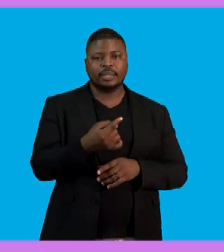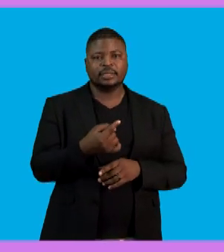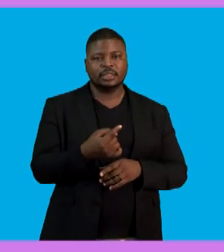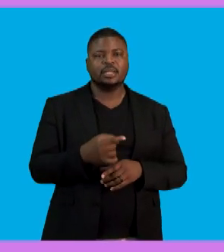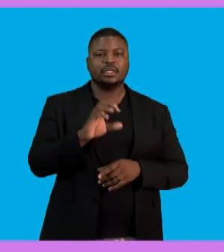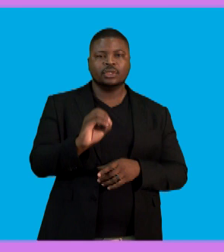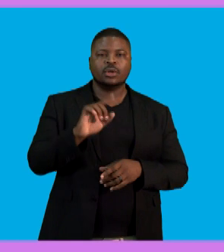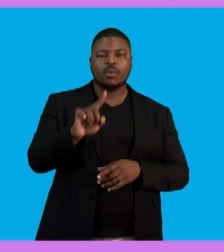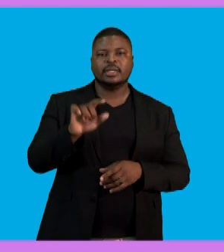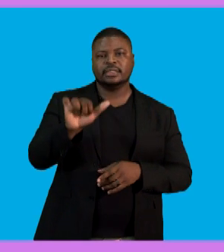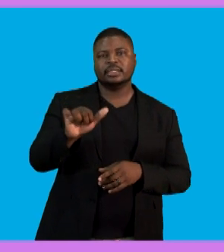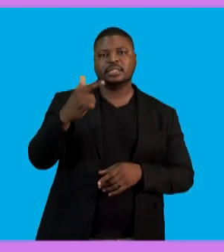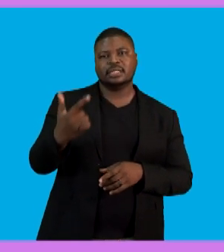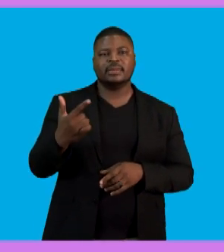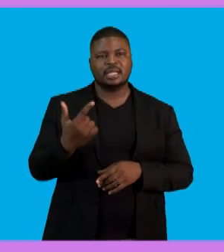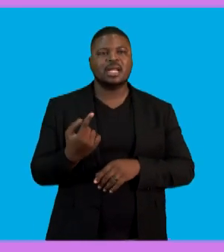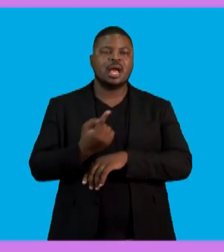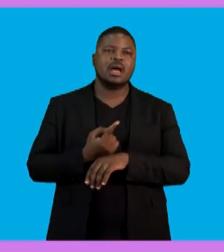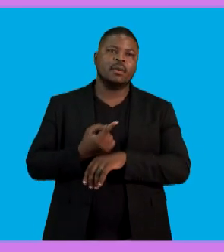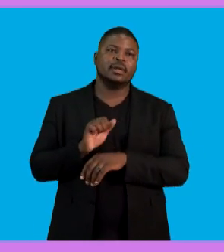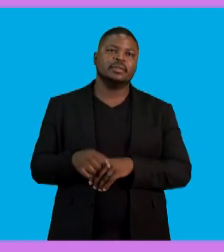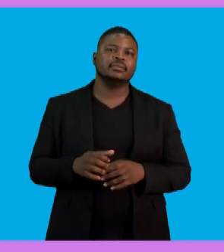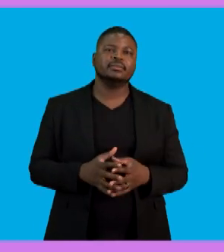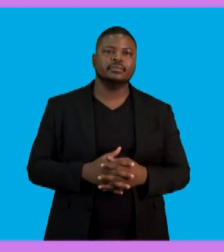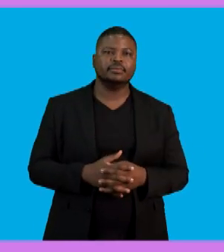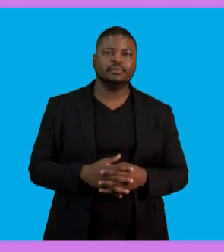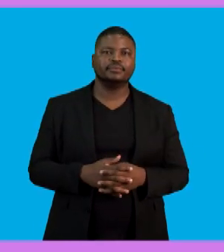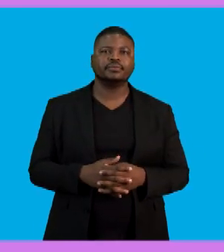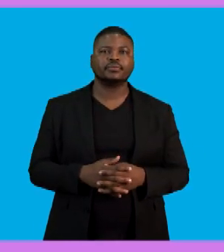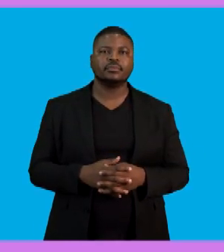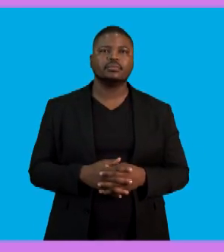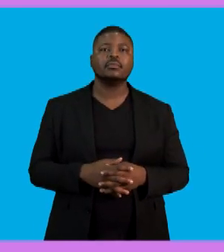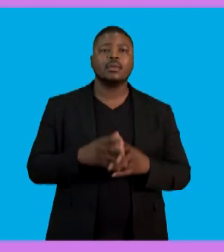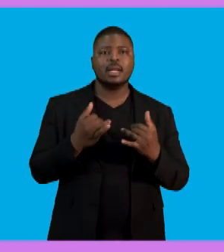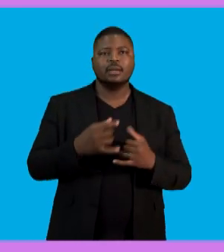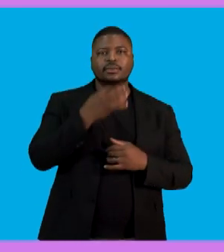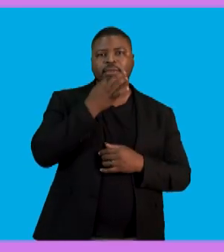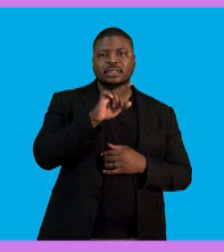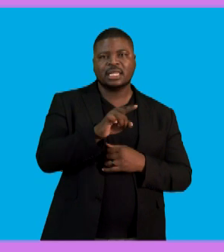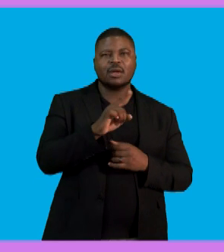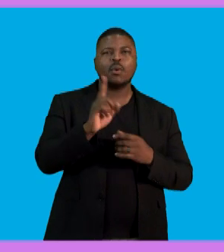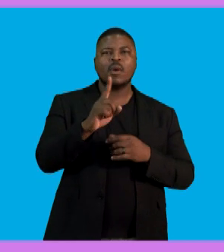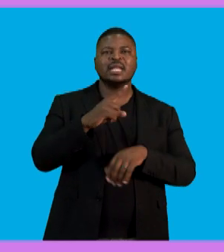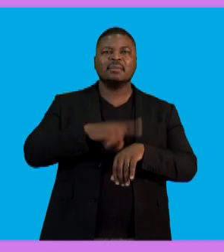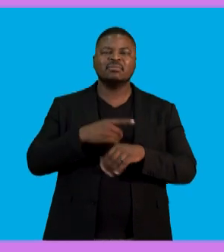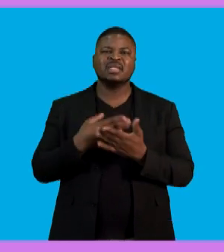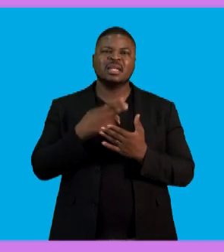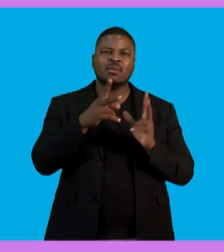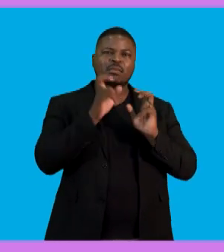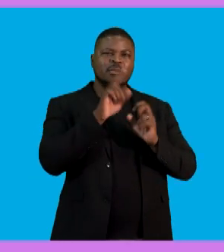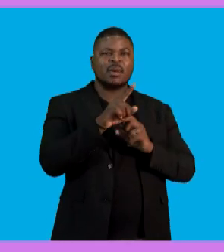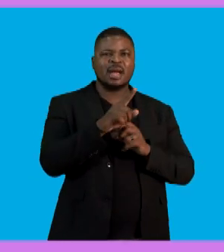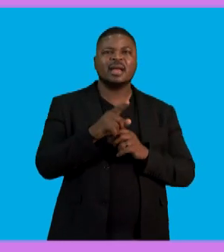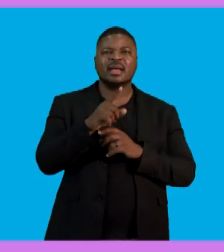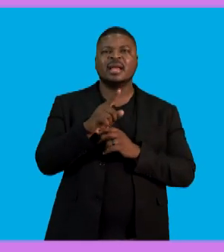1.0164 hours. Then C says, at what time in the afternoon can you watch the Big Bang